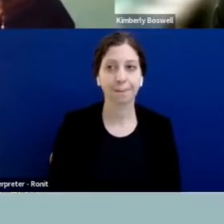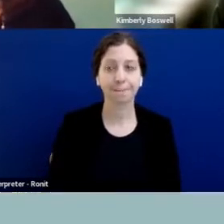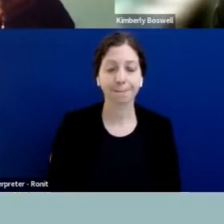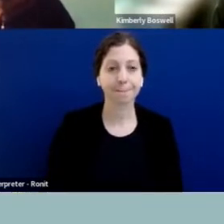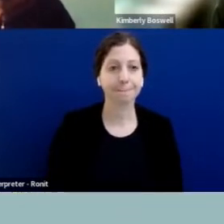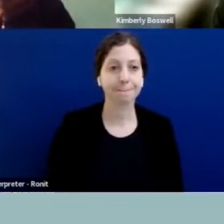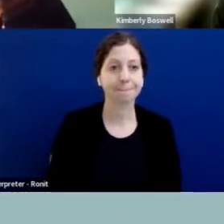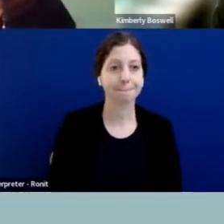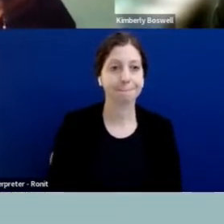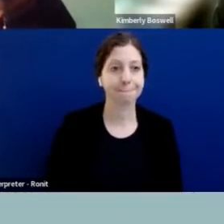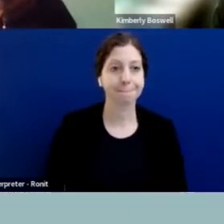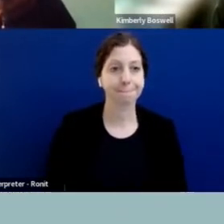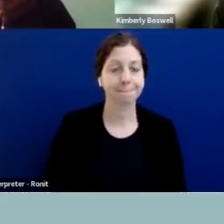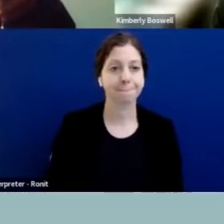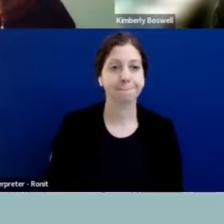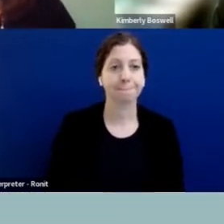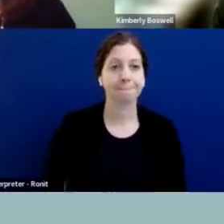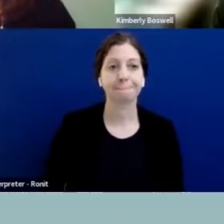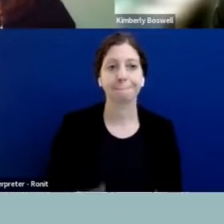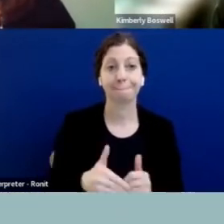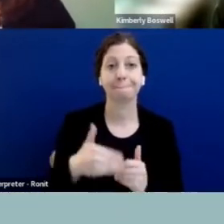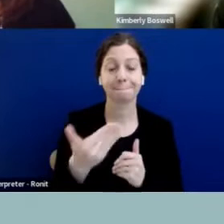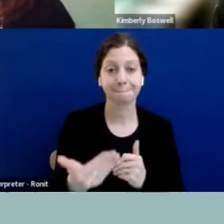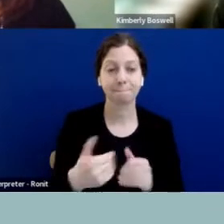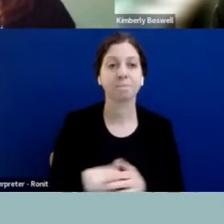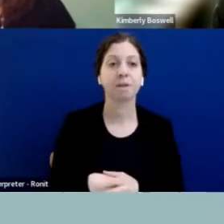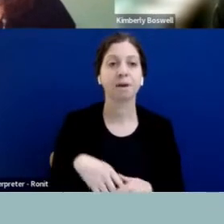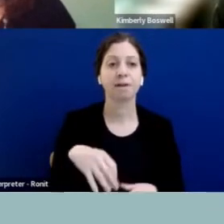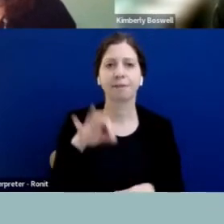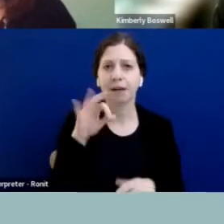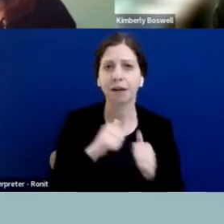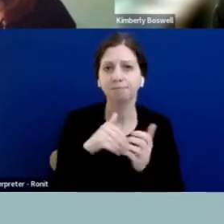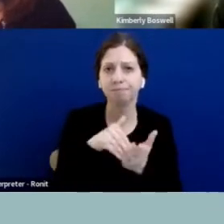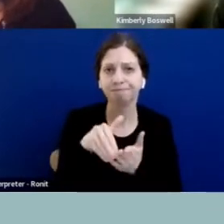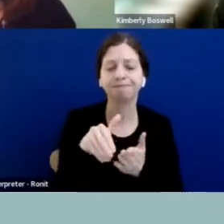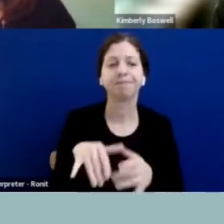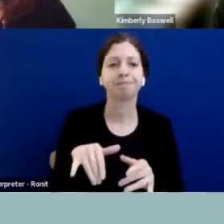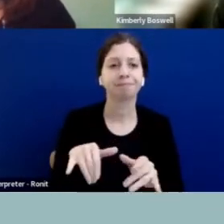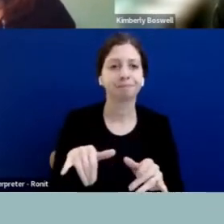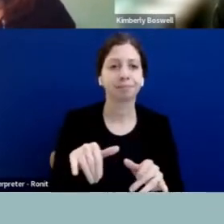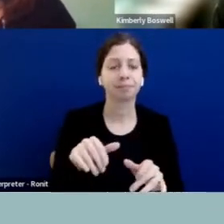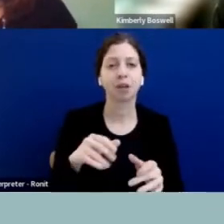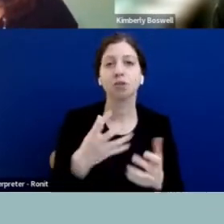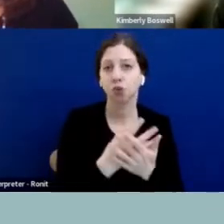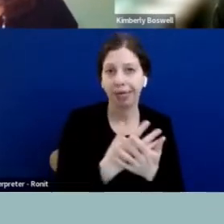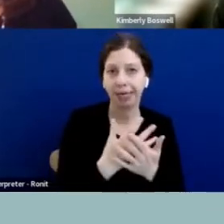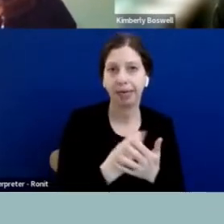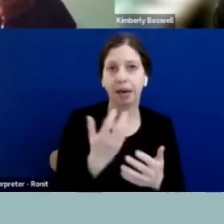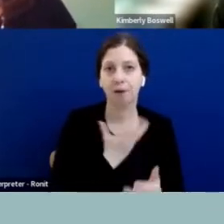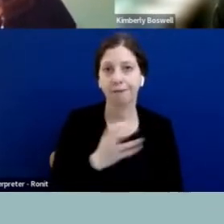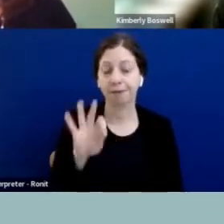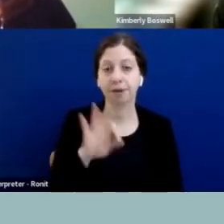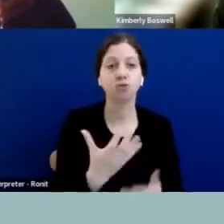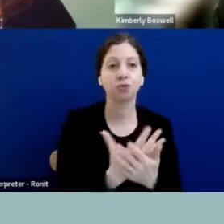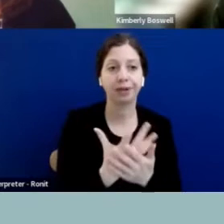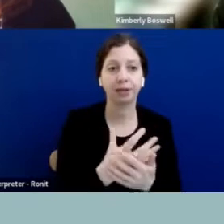Next, I'll go over finding the prevalence. So there have been a lot of questions about our screening and our findings. So screening,